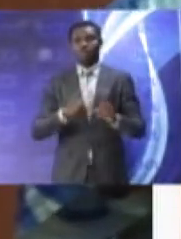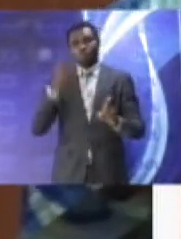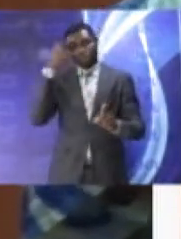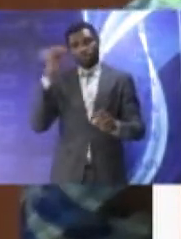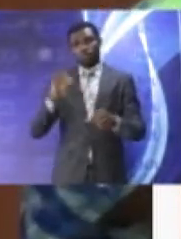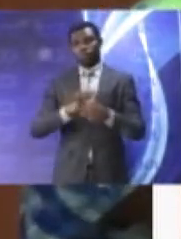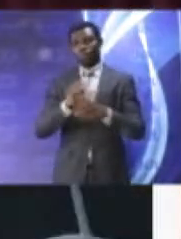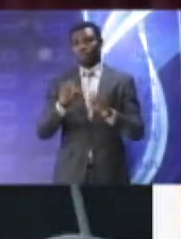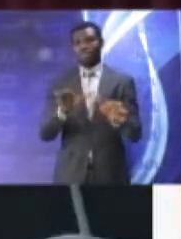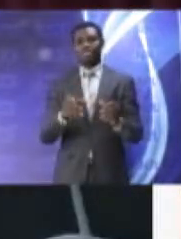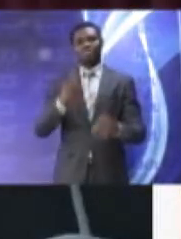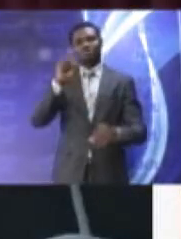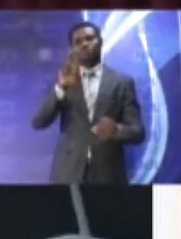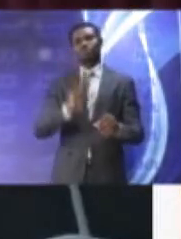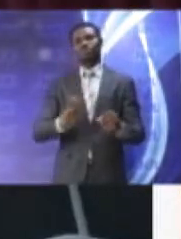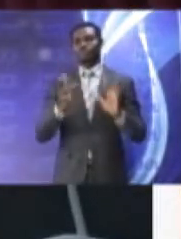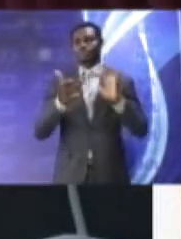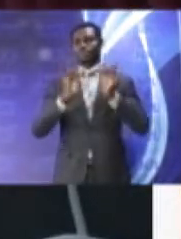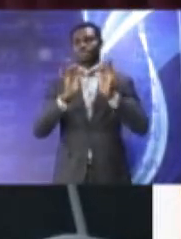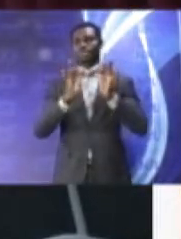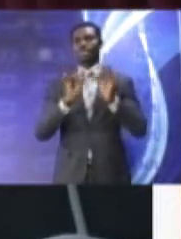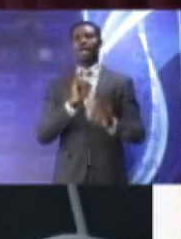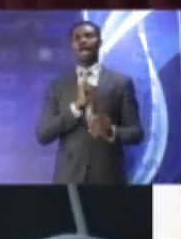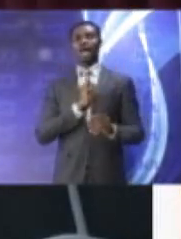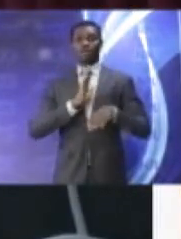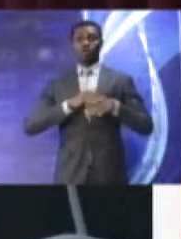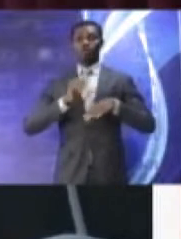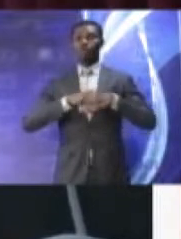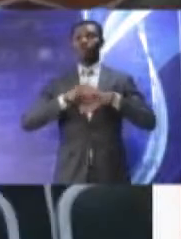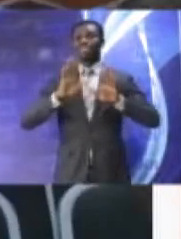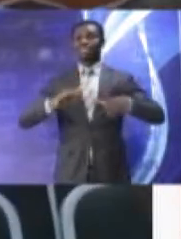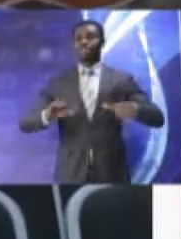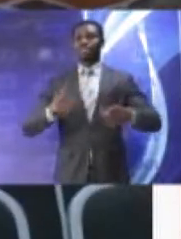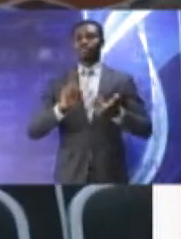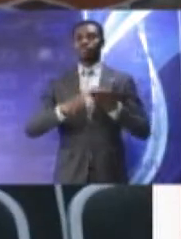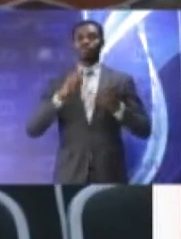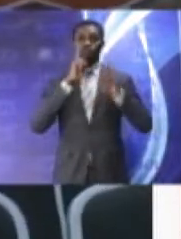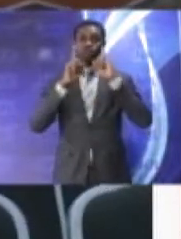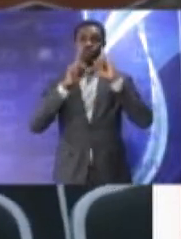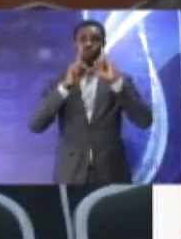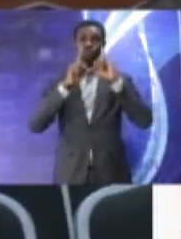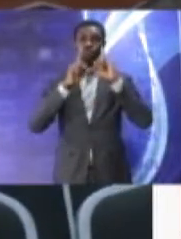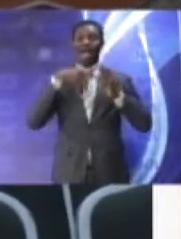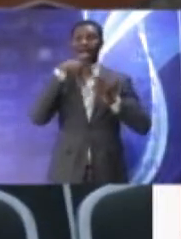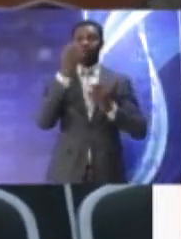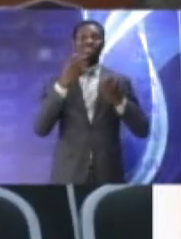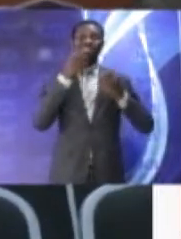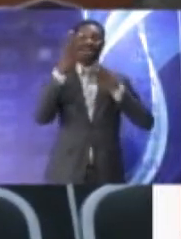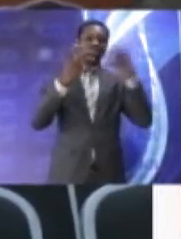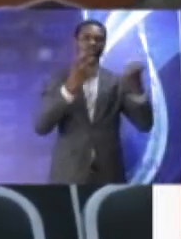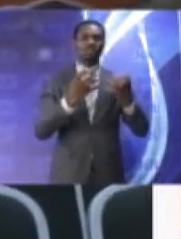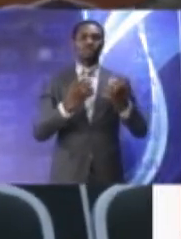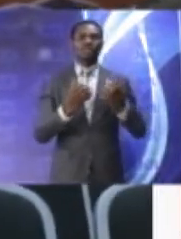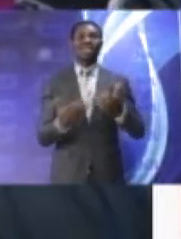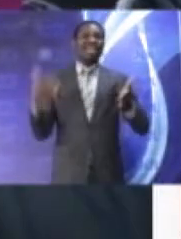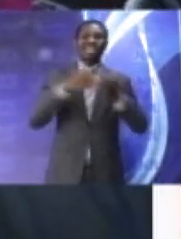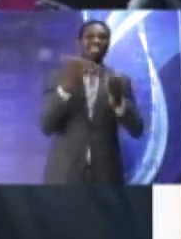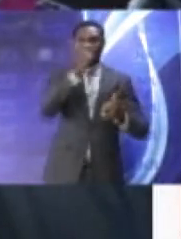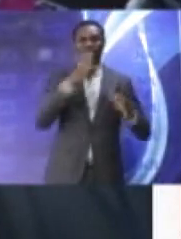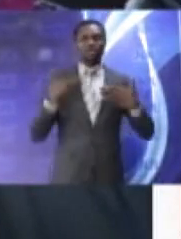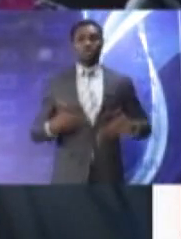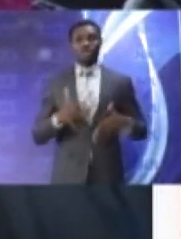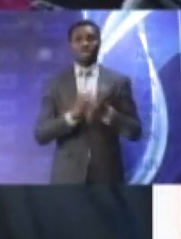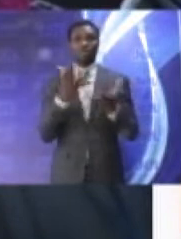do it this way. While calling on children to speak out against any inappropriate behavior towards them, the First